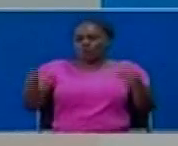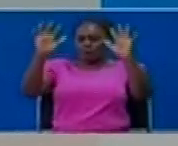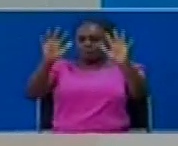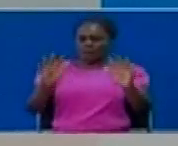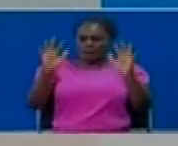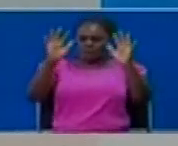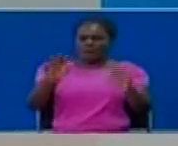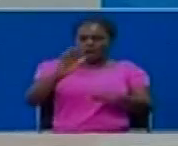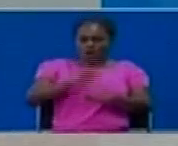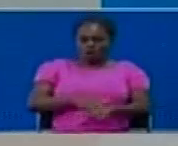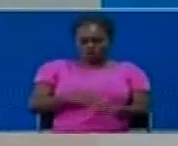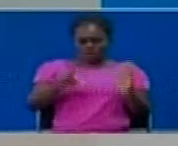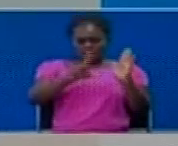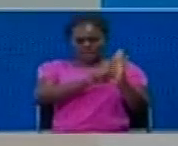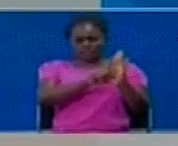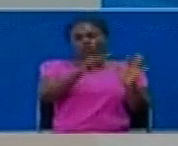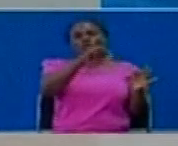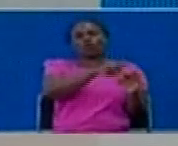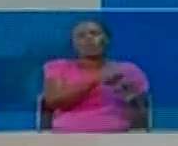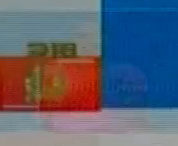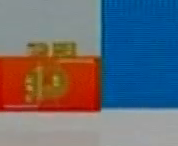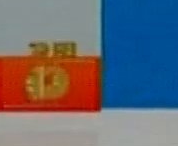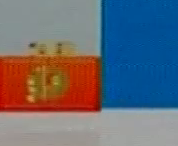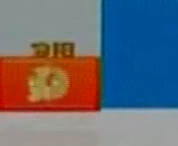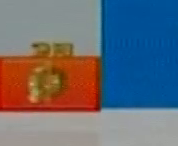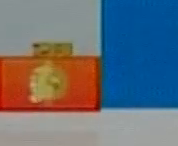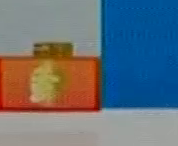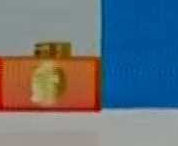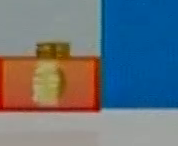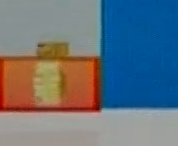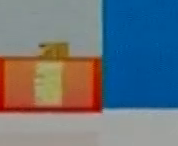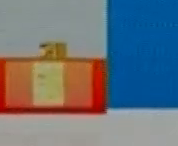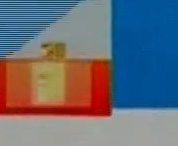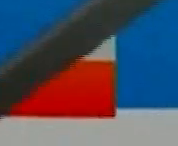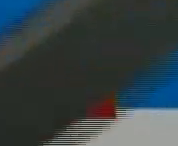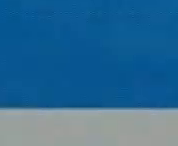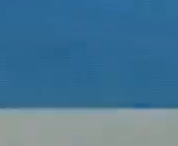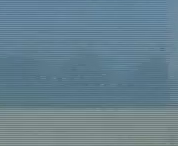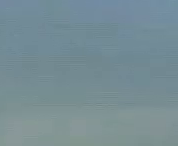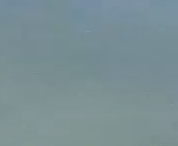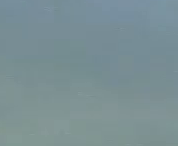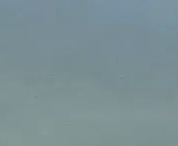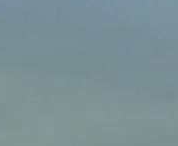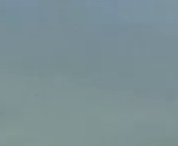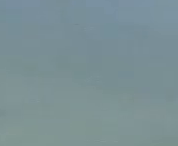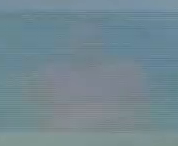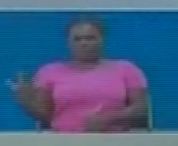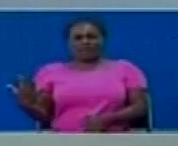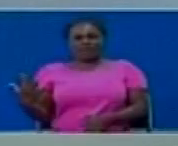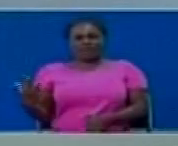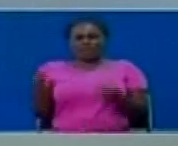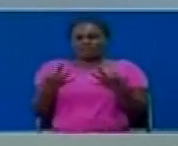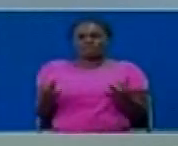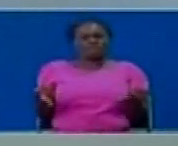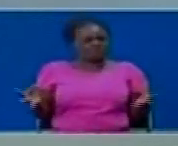action over the Election Laws Bill? Please send us your thoughts. The SMS number is 22155. It is absolutely